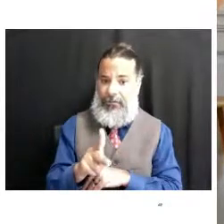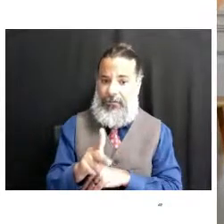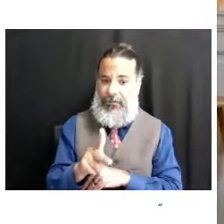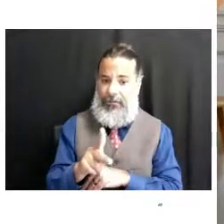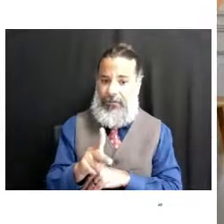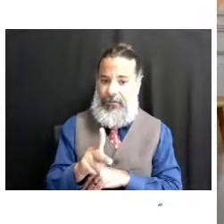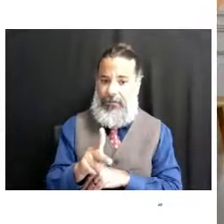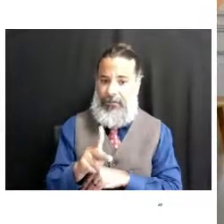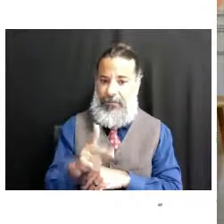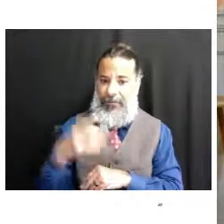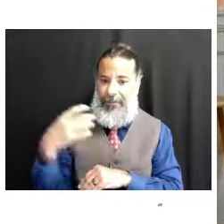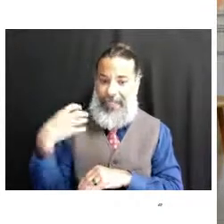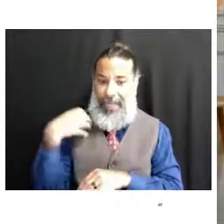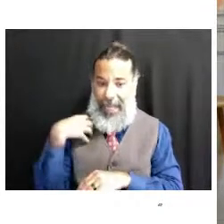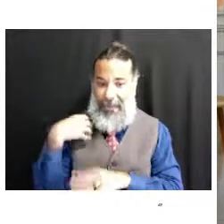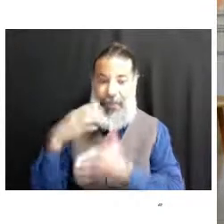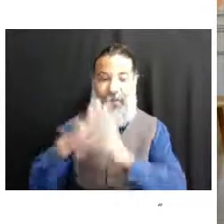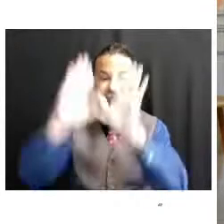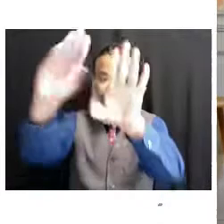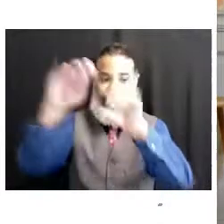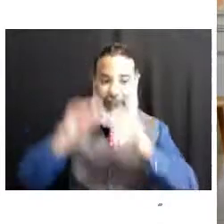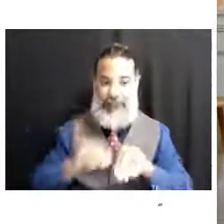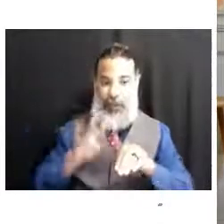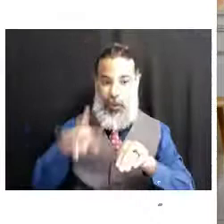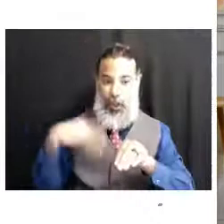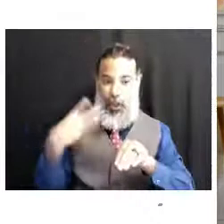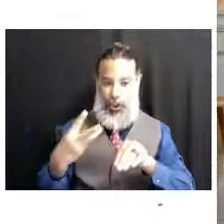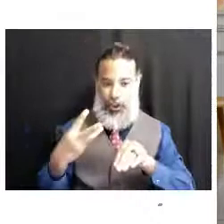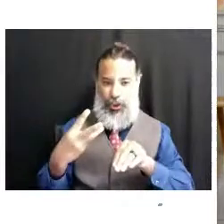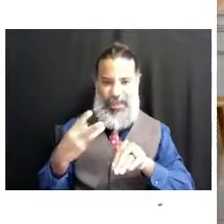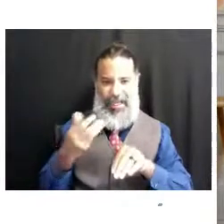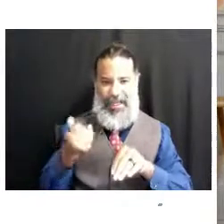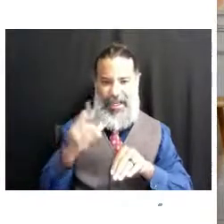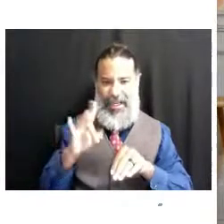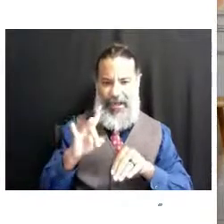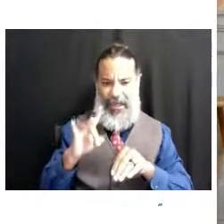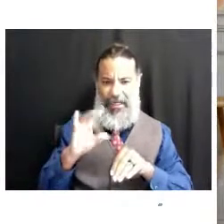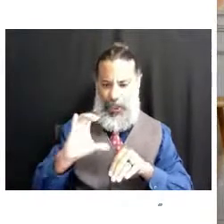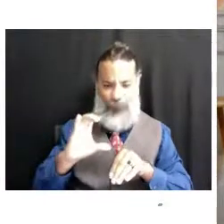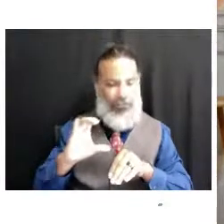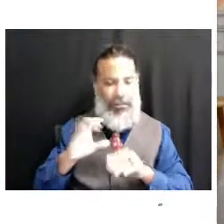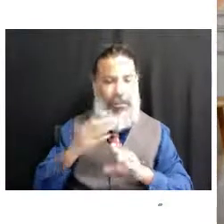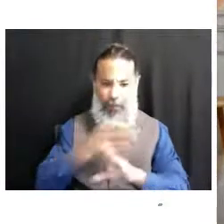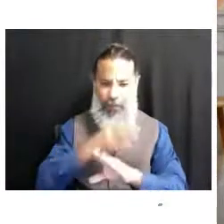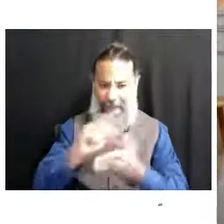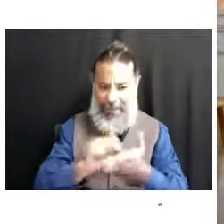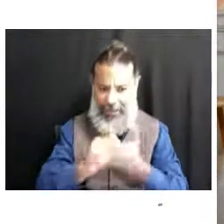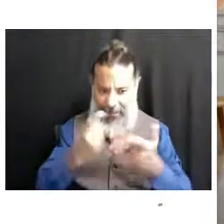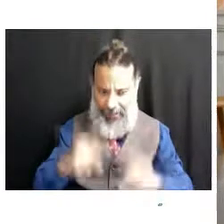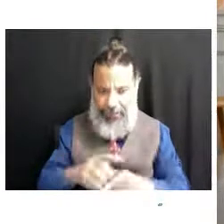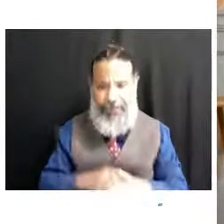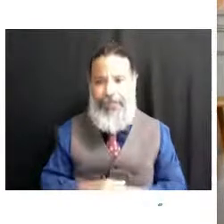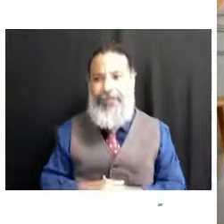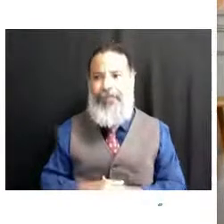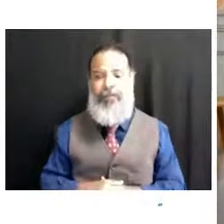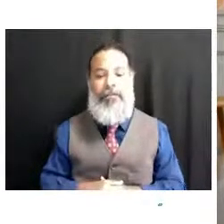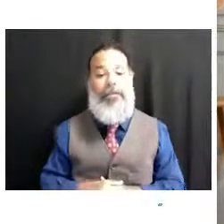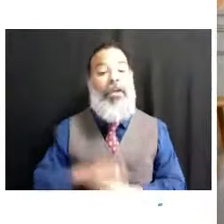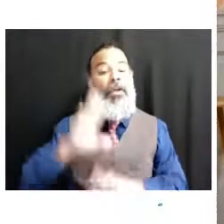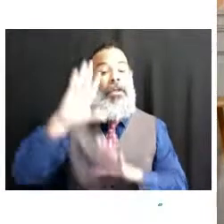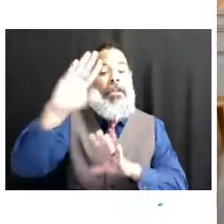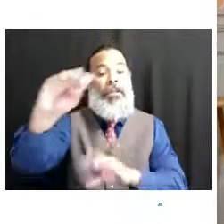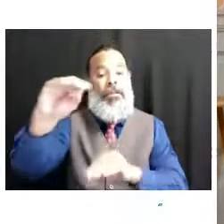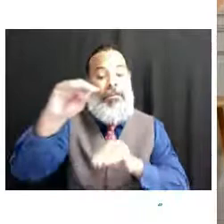United States, moves to Washington, as it does in 1800. So he moves